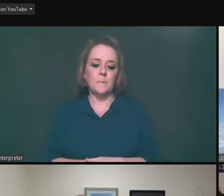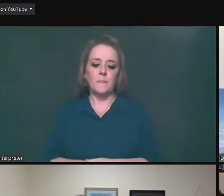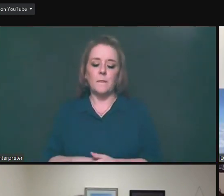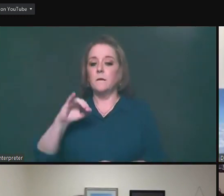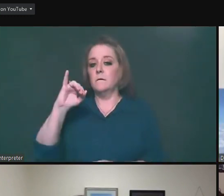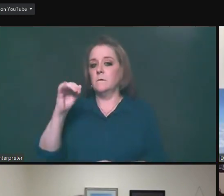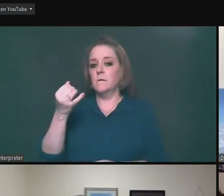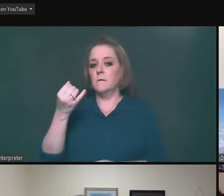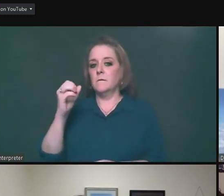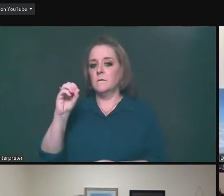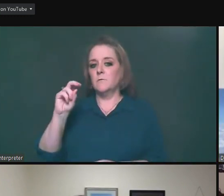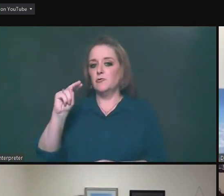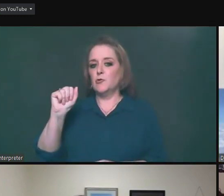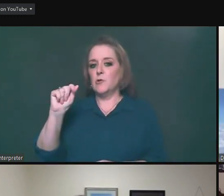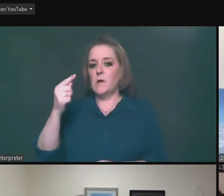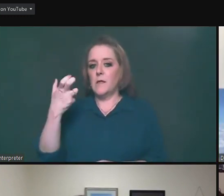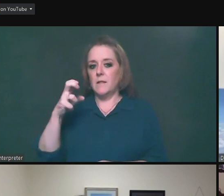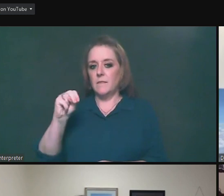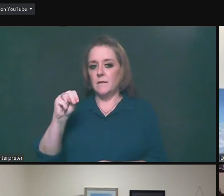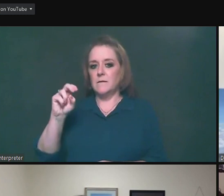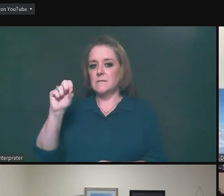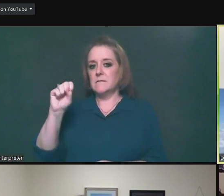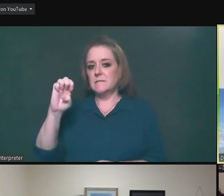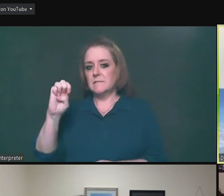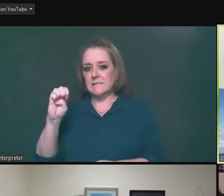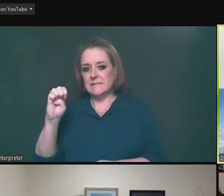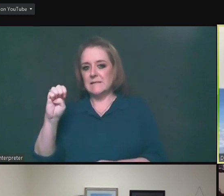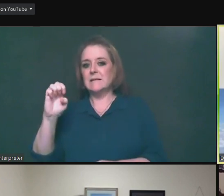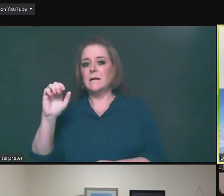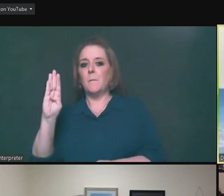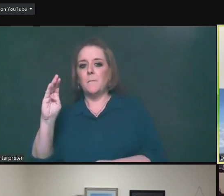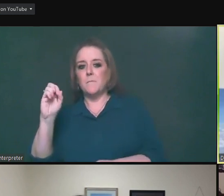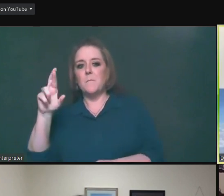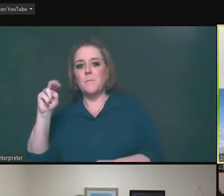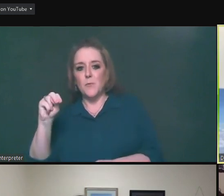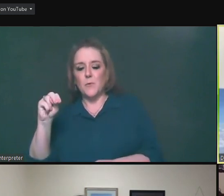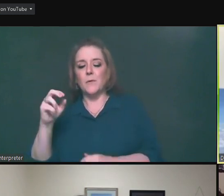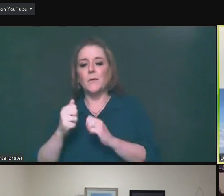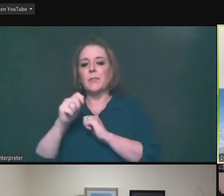Jonathan Seaborn, Texas Tech University Public Media.